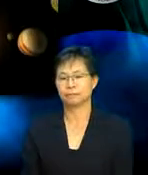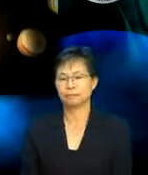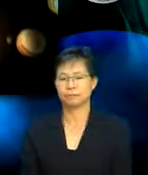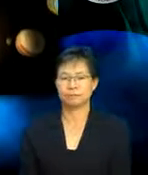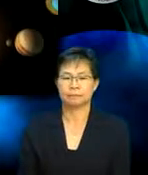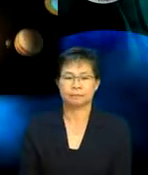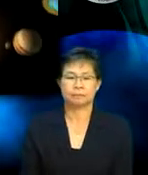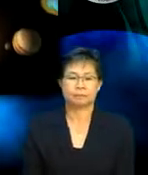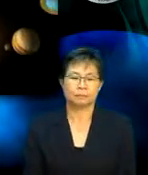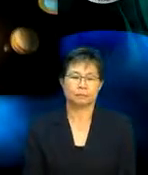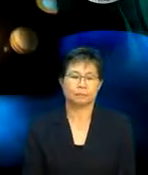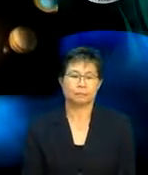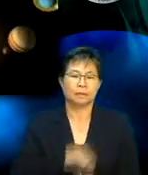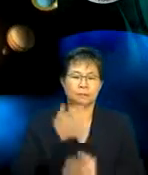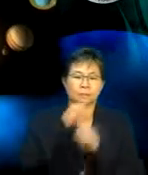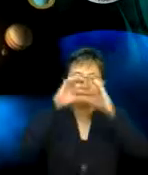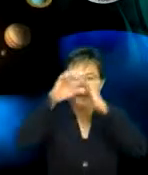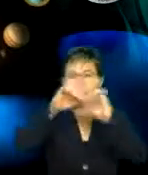Come on, come on.